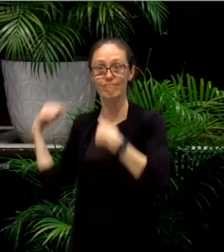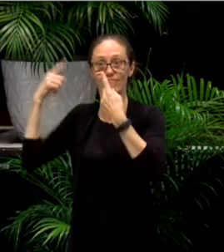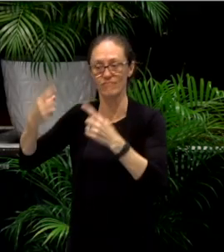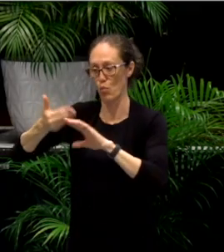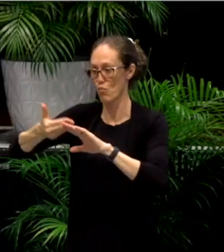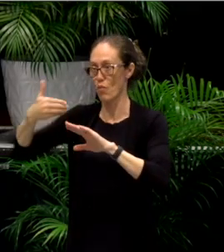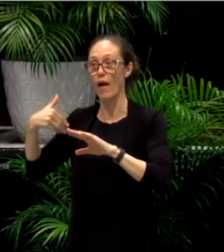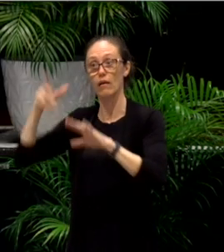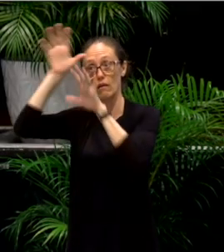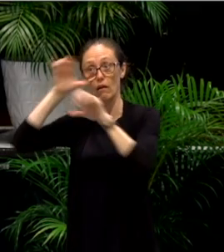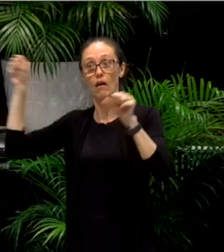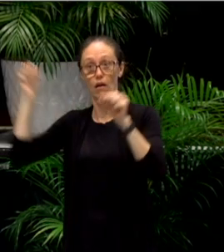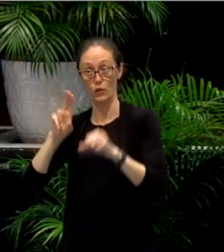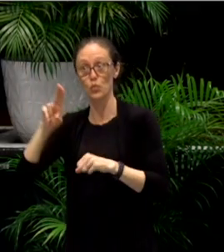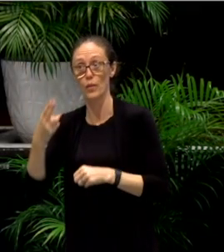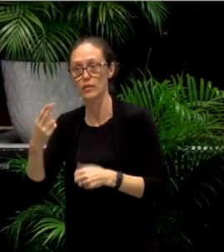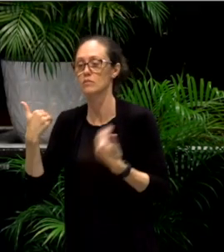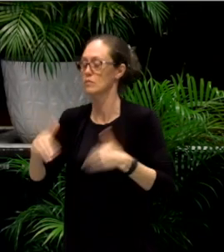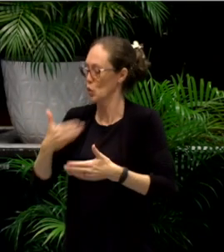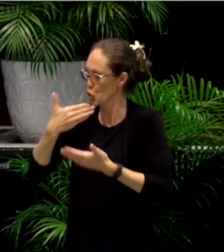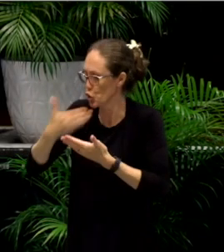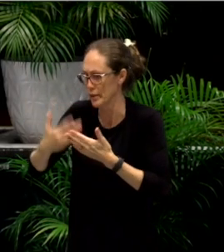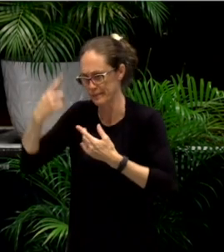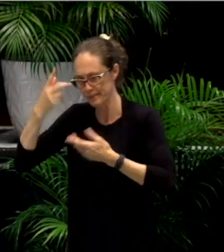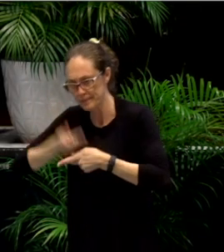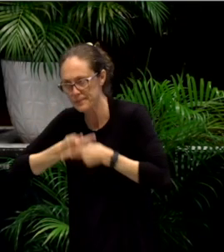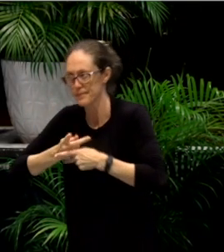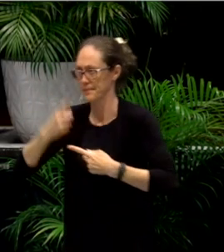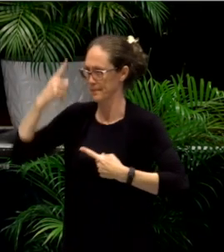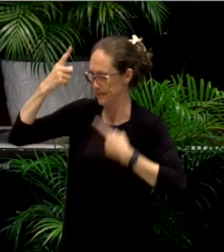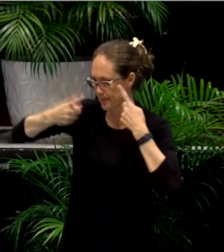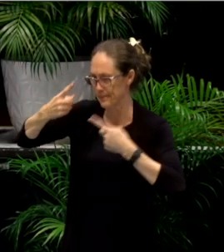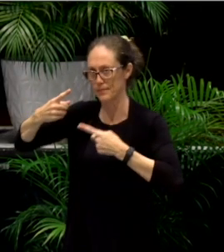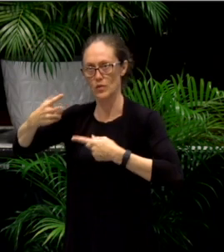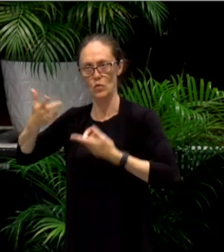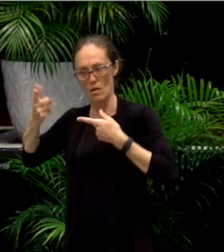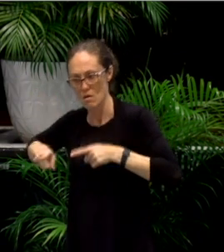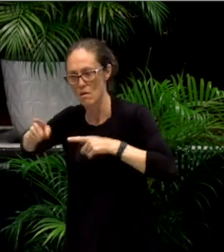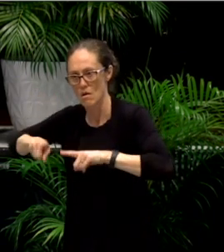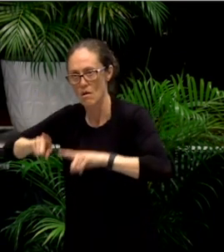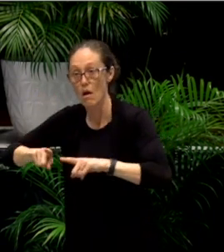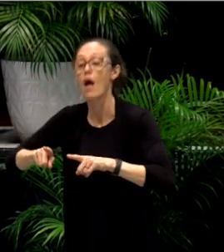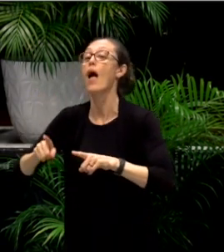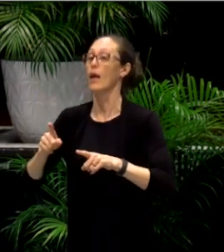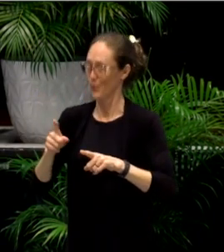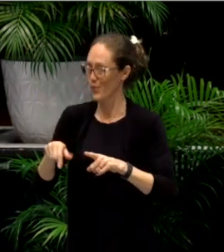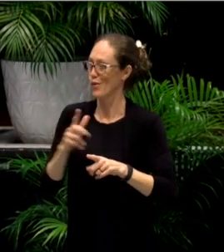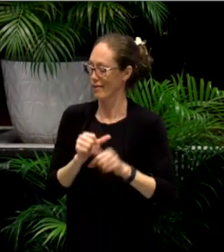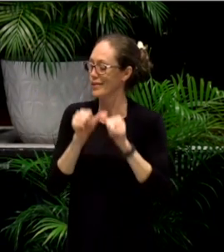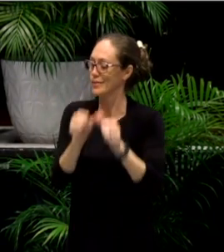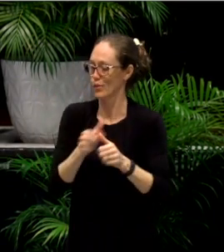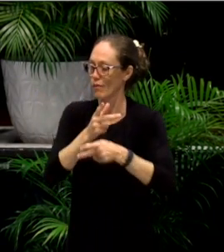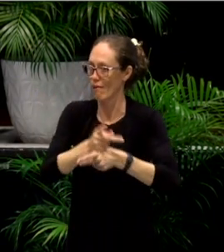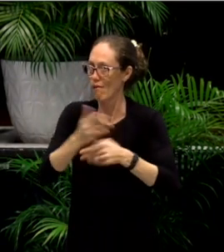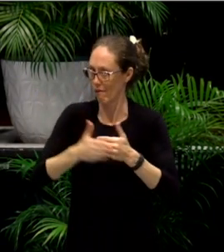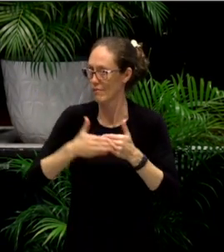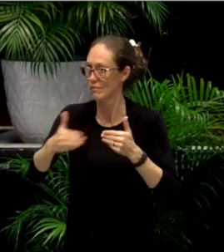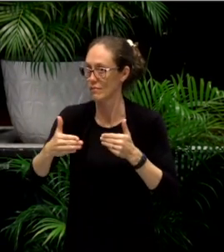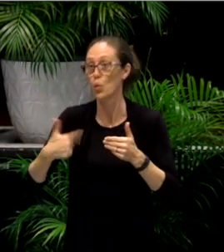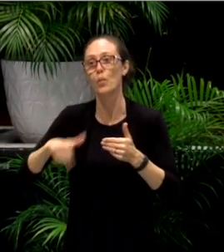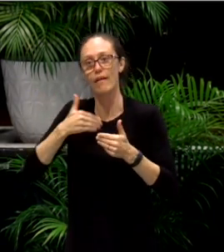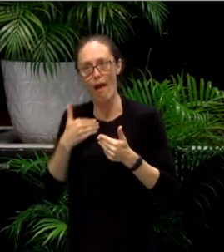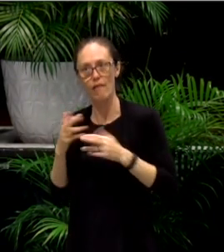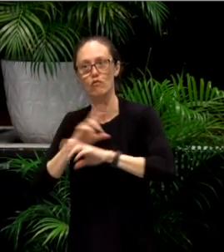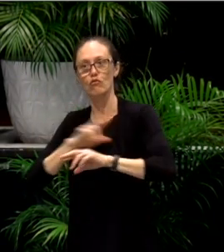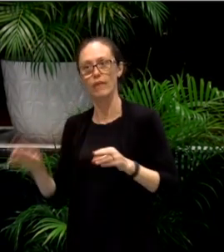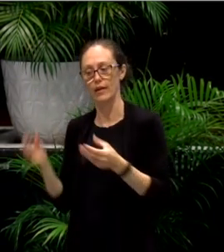prior administration and careful considerations we continue to make going forward. And so we have reserve